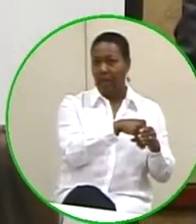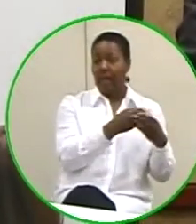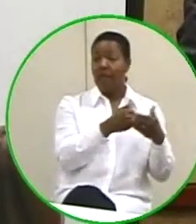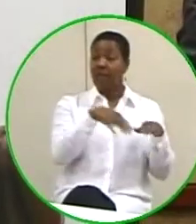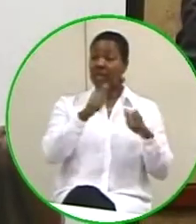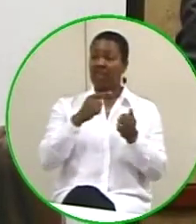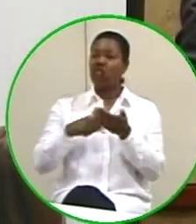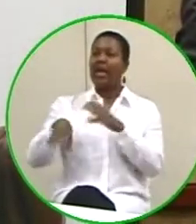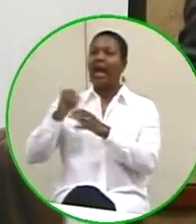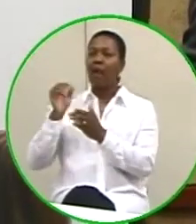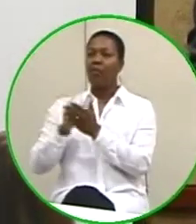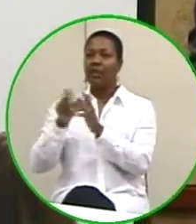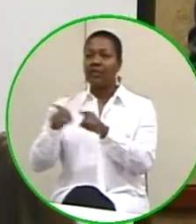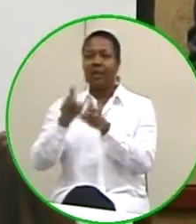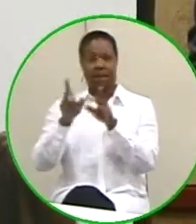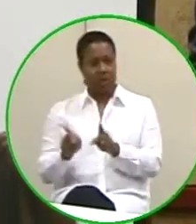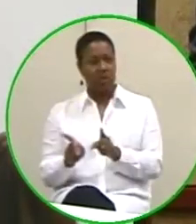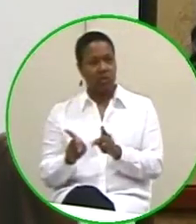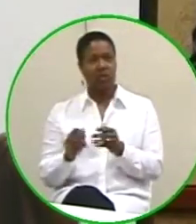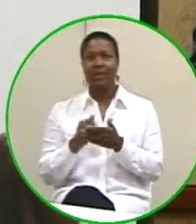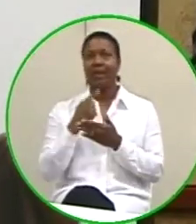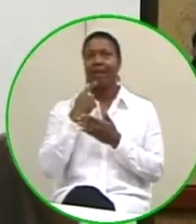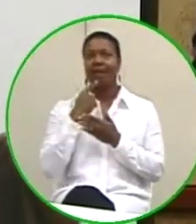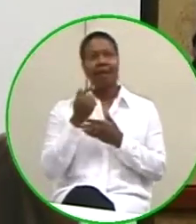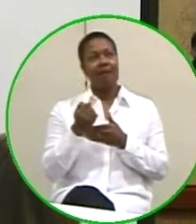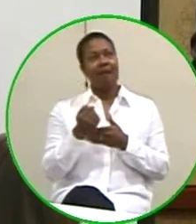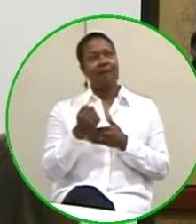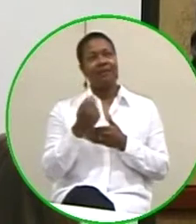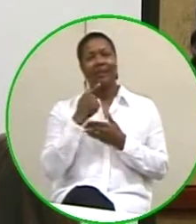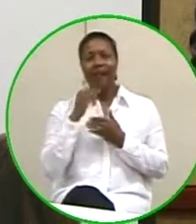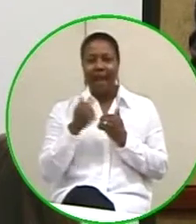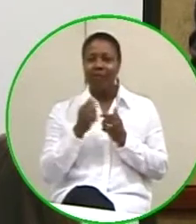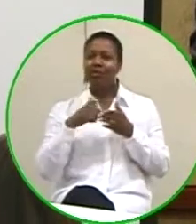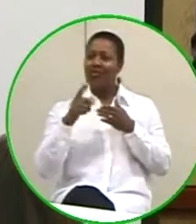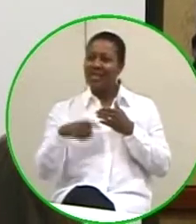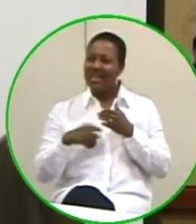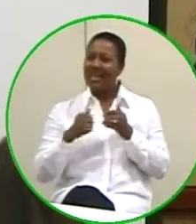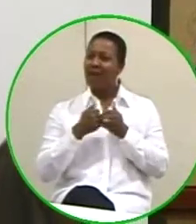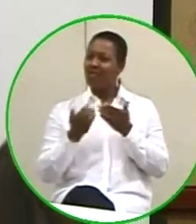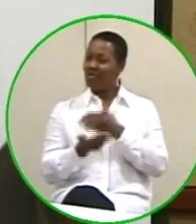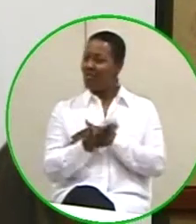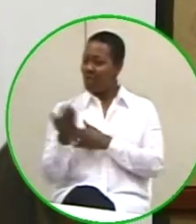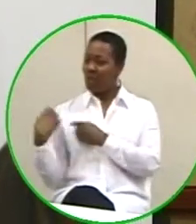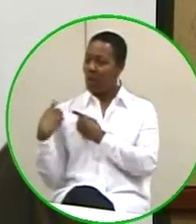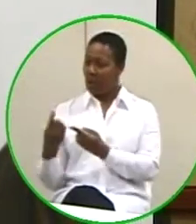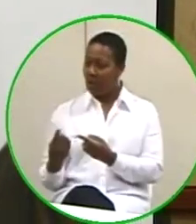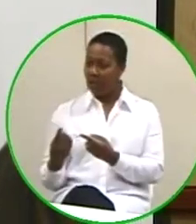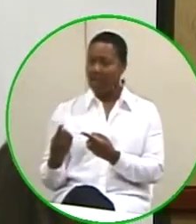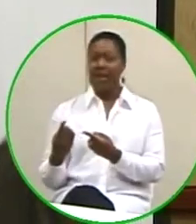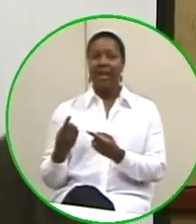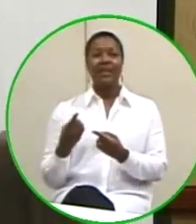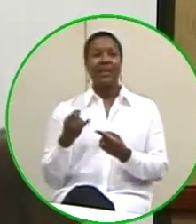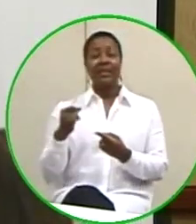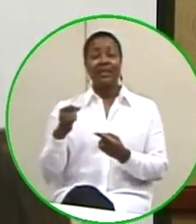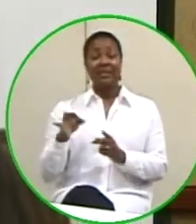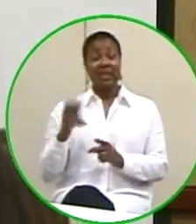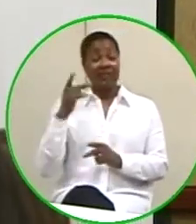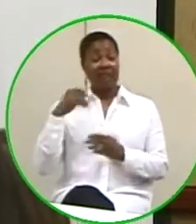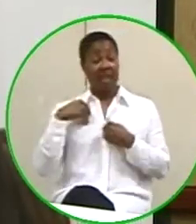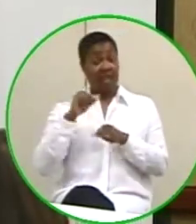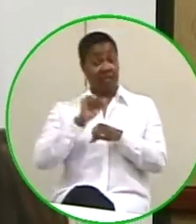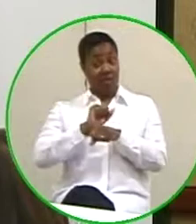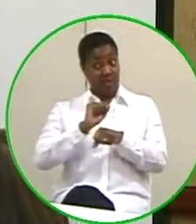was your evening? What did you do this weekend? How's your morning going? Etc. They check in to see if they've got their assignments, if they've got